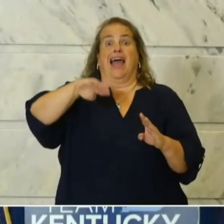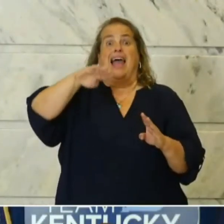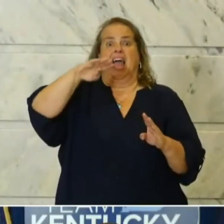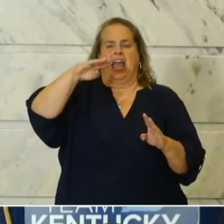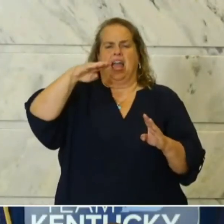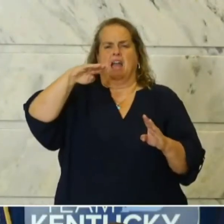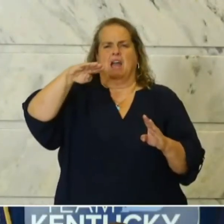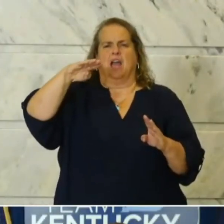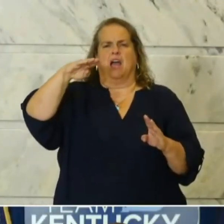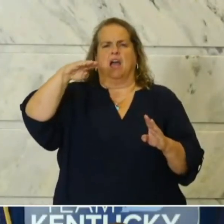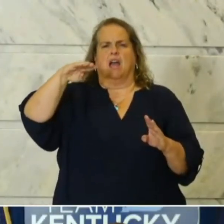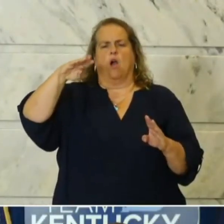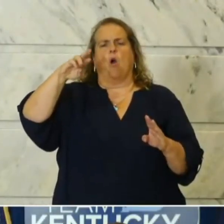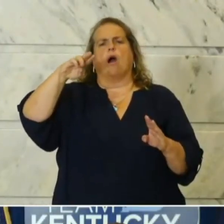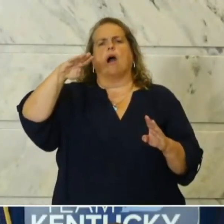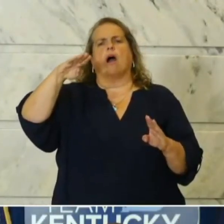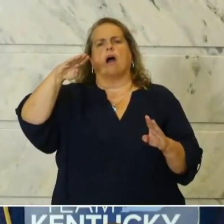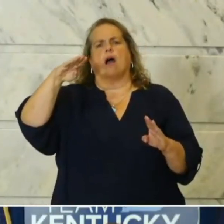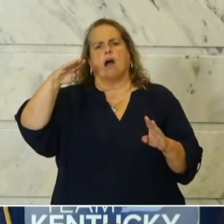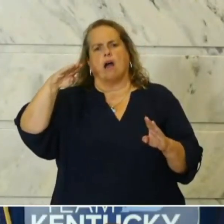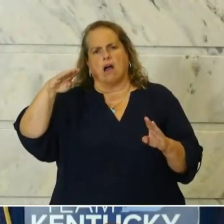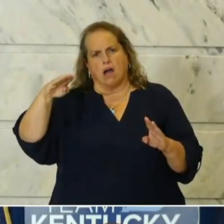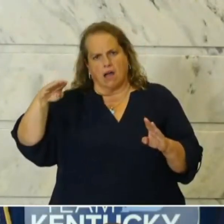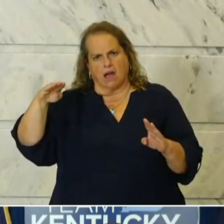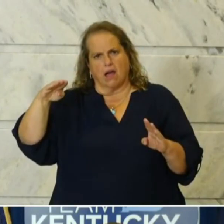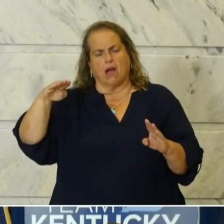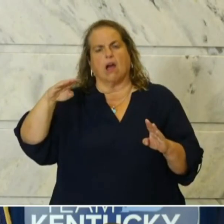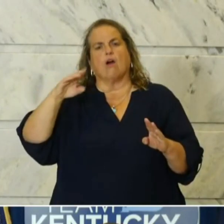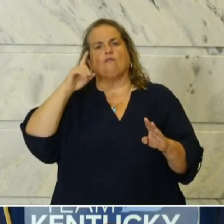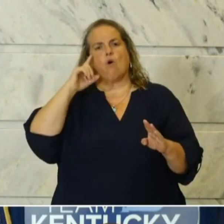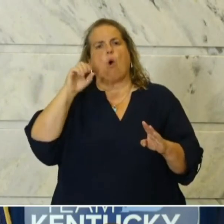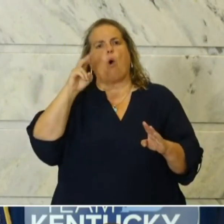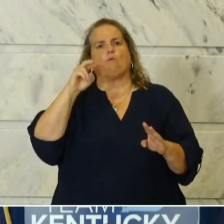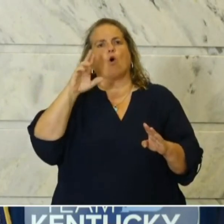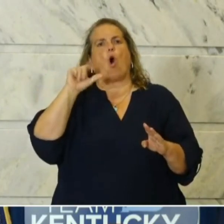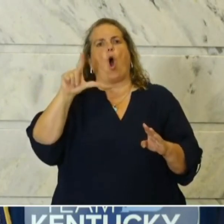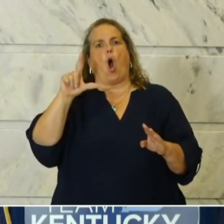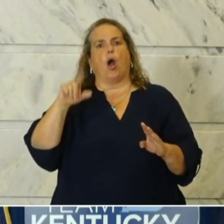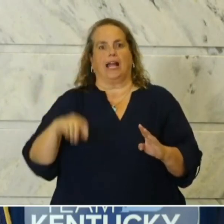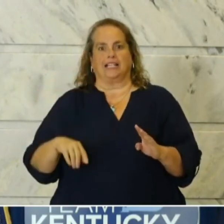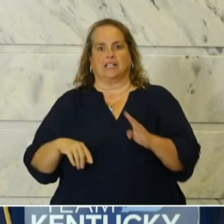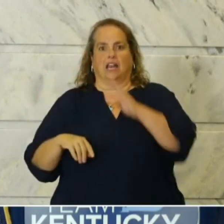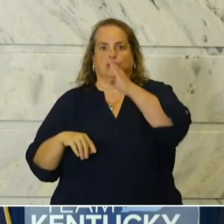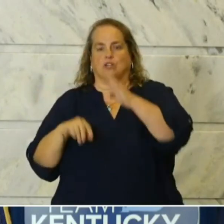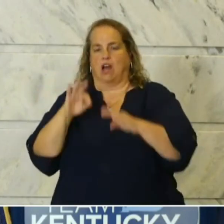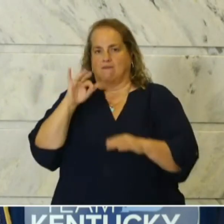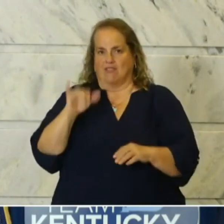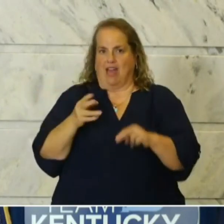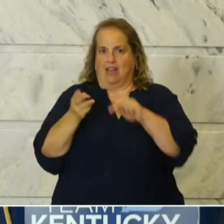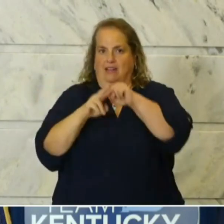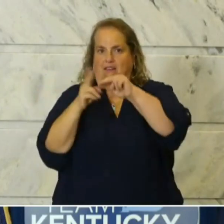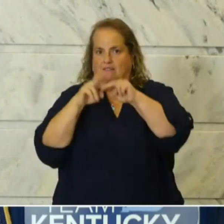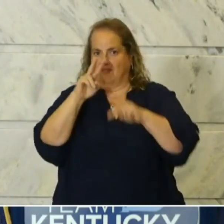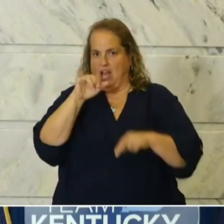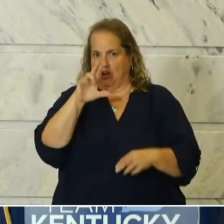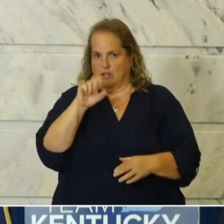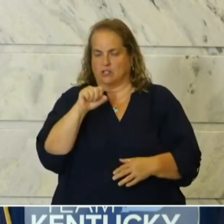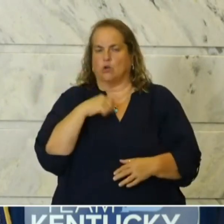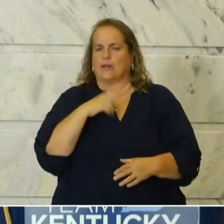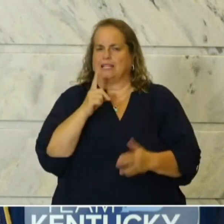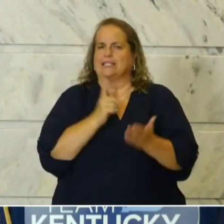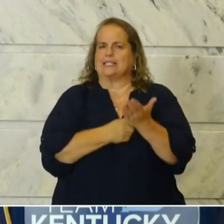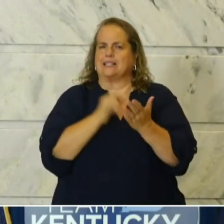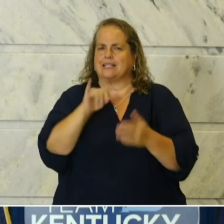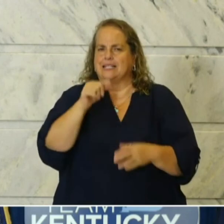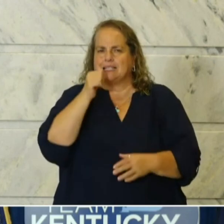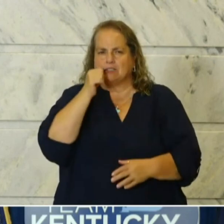significant decrease in the overall escalation of the virus. We talked about this a little bit yesterday, that if